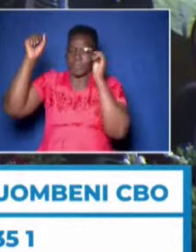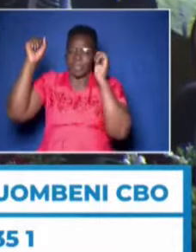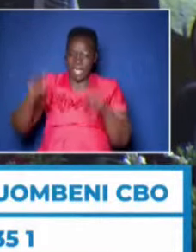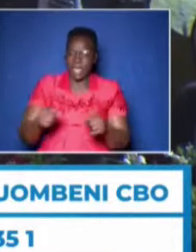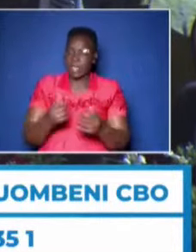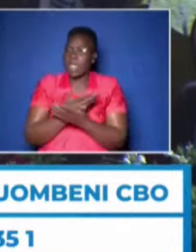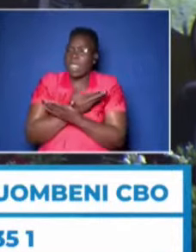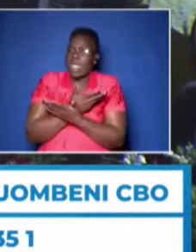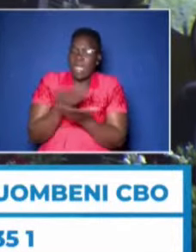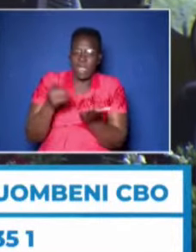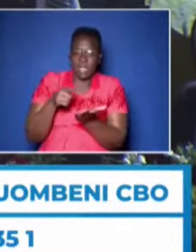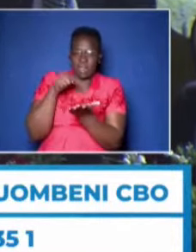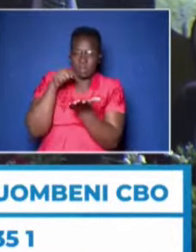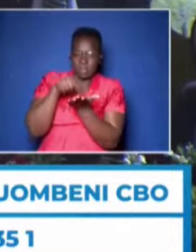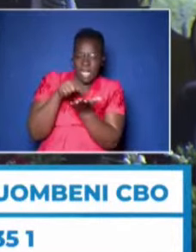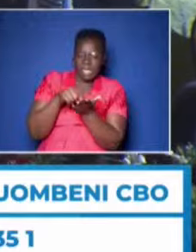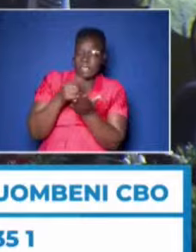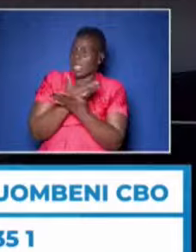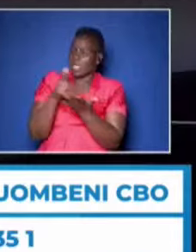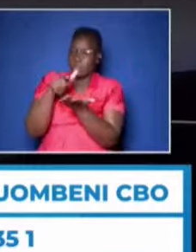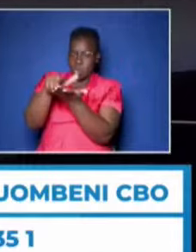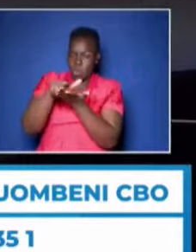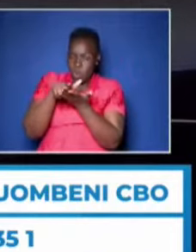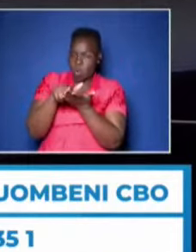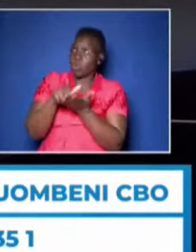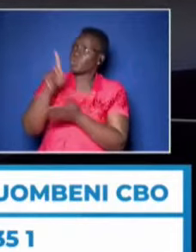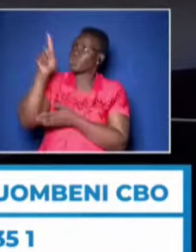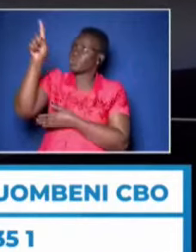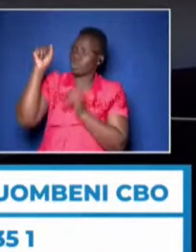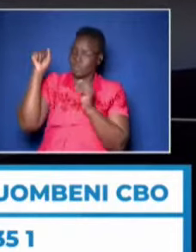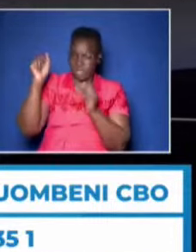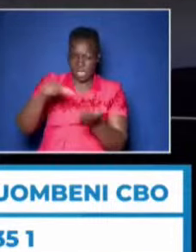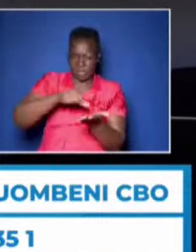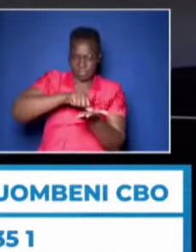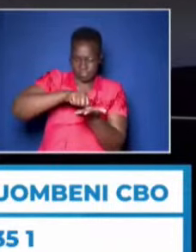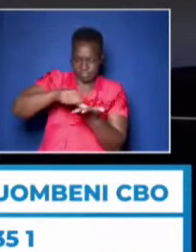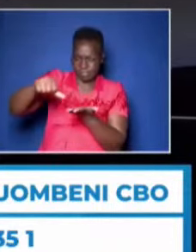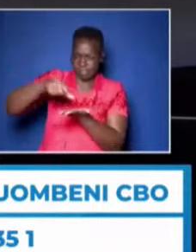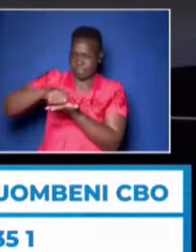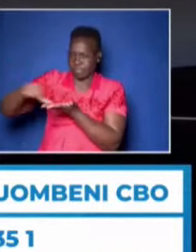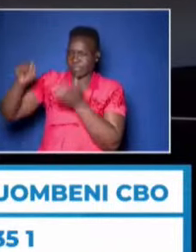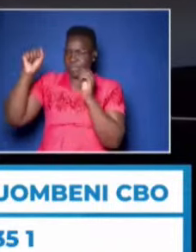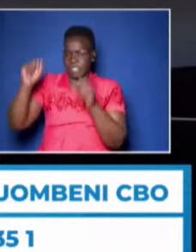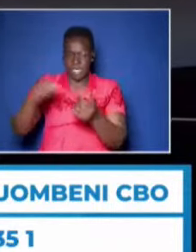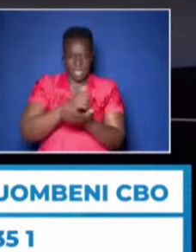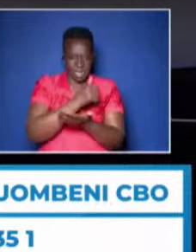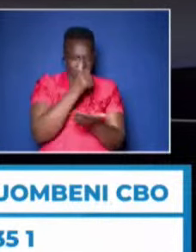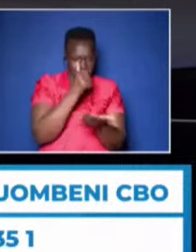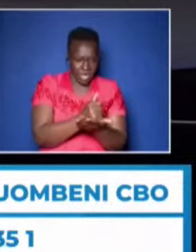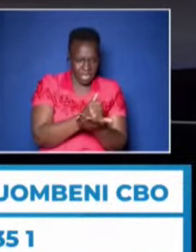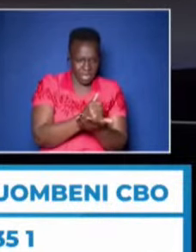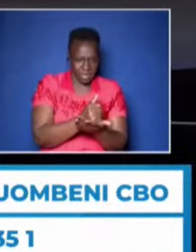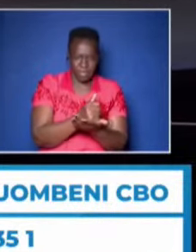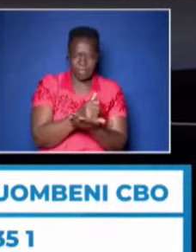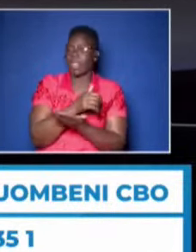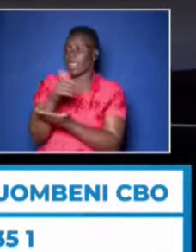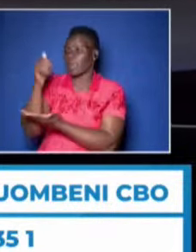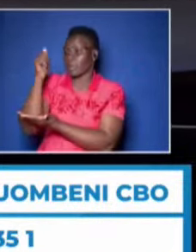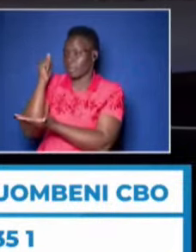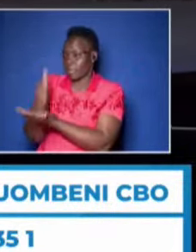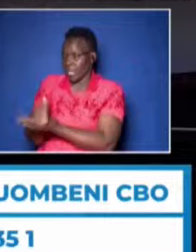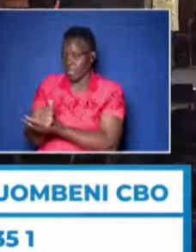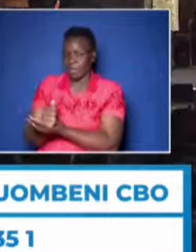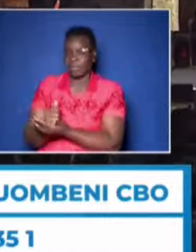amen amen cancel their debt please say Amen you're